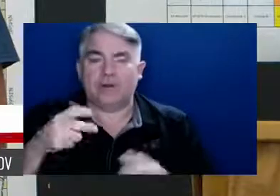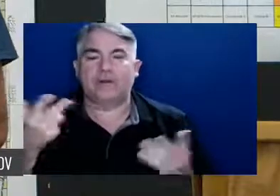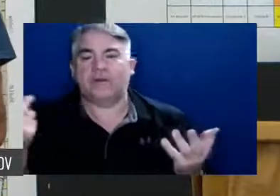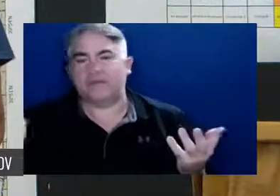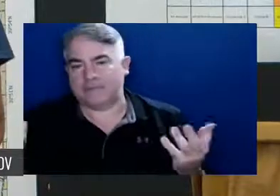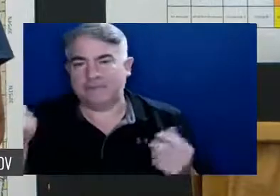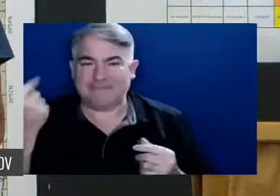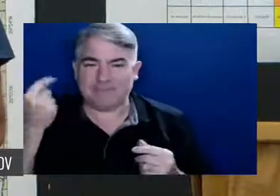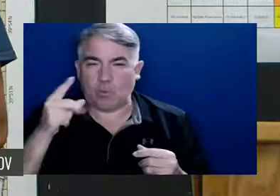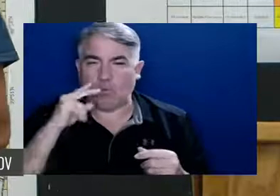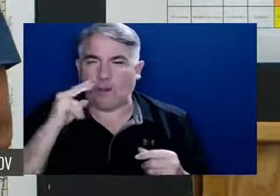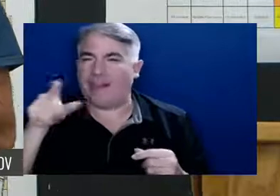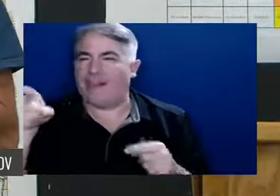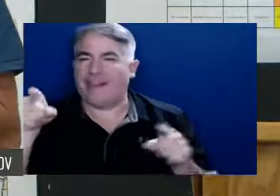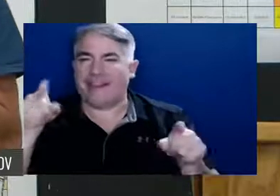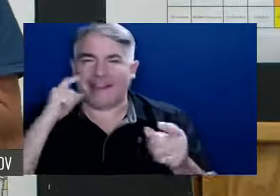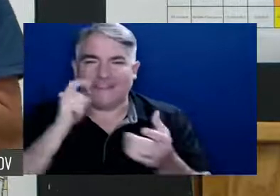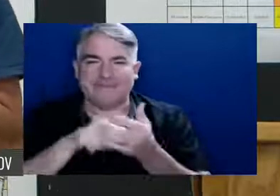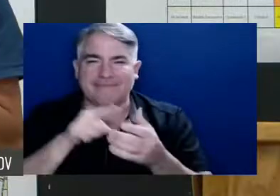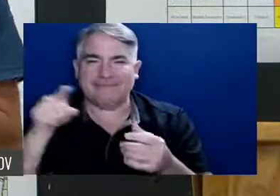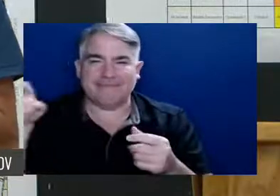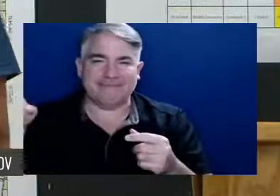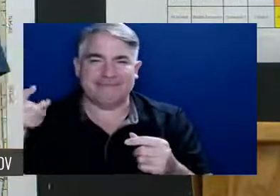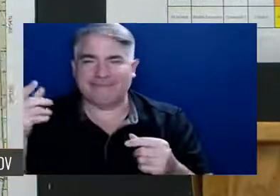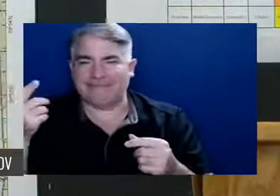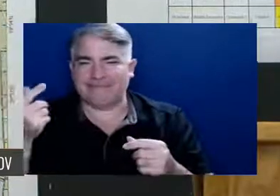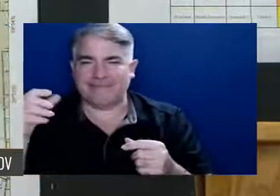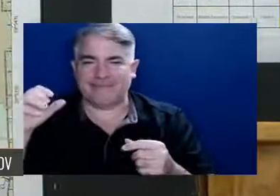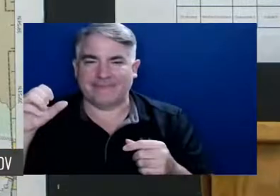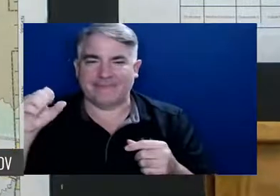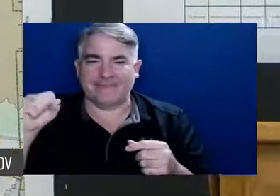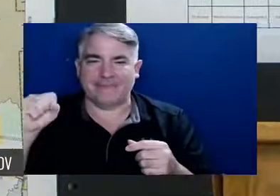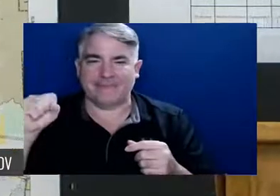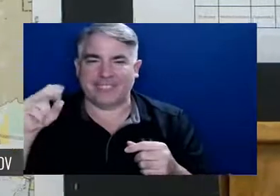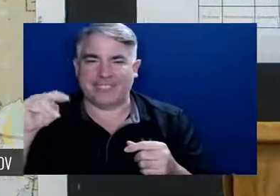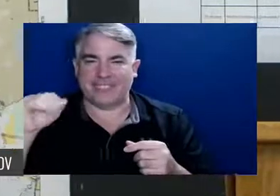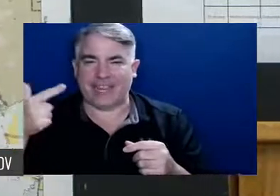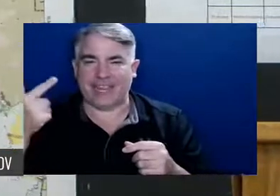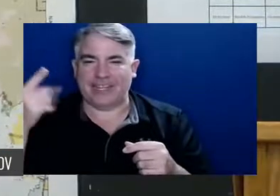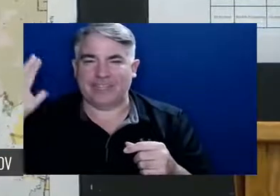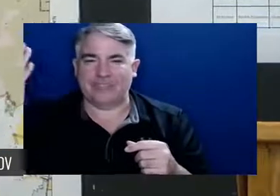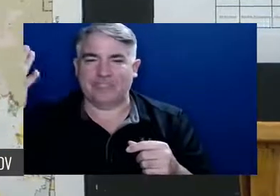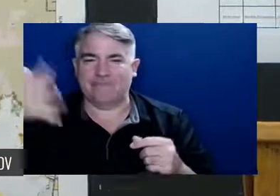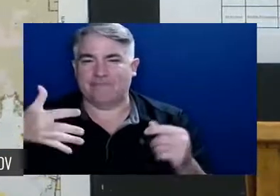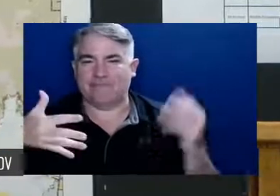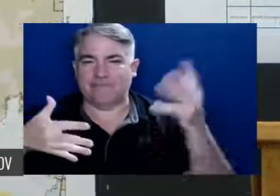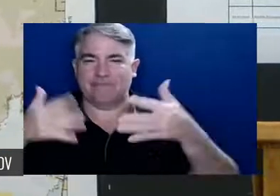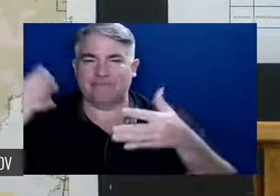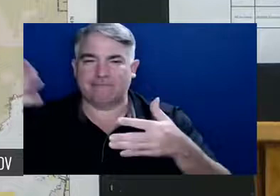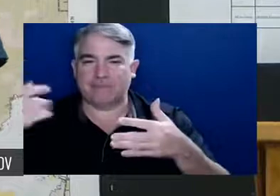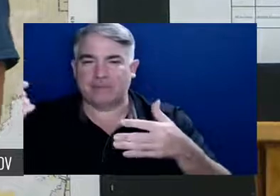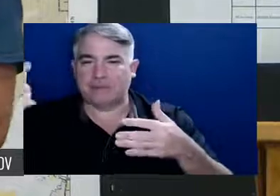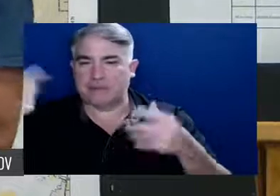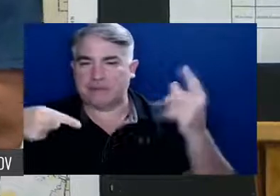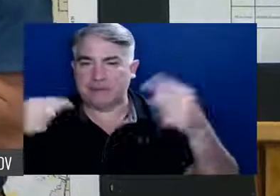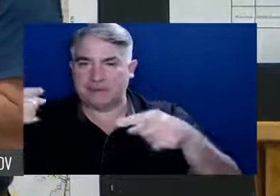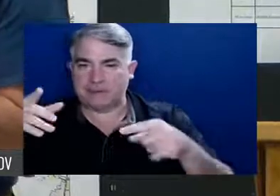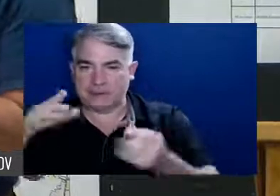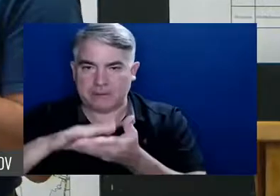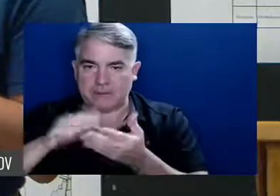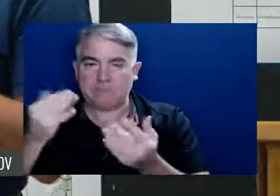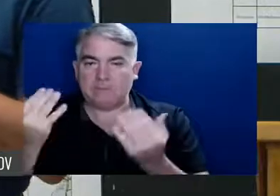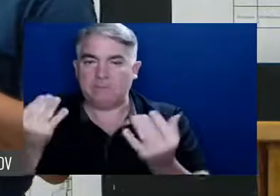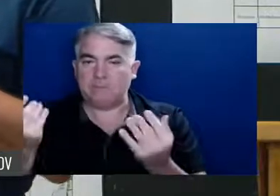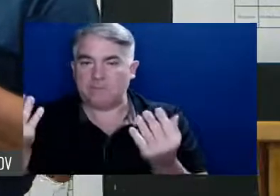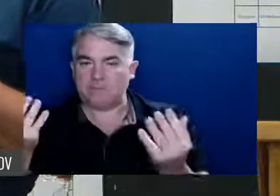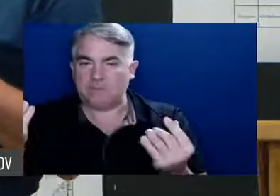holes, standing snags, and dead and down logs, a little bit of duff here and there burning, so not much activity at all. What we will